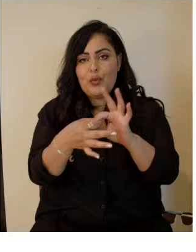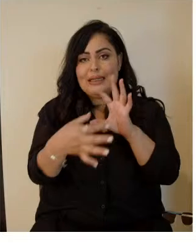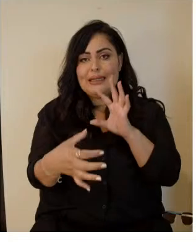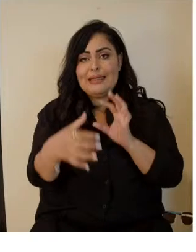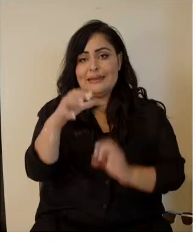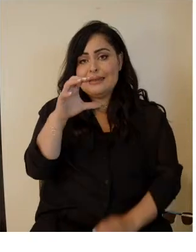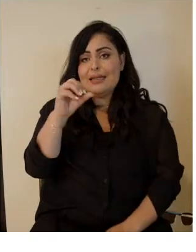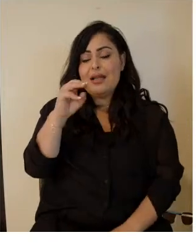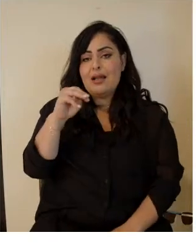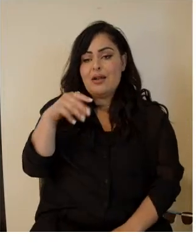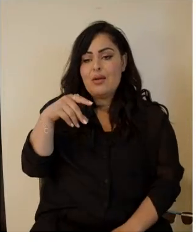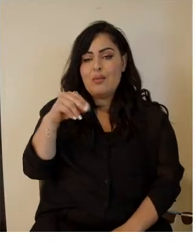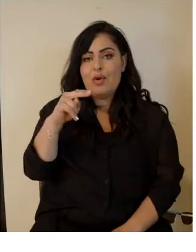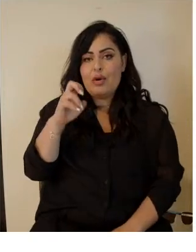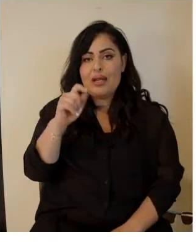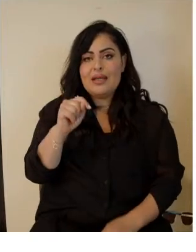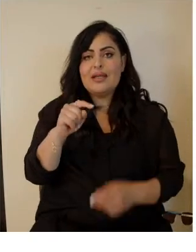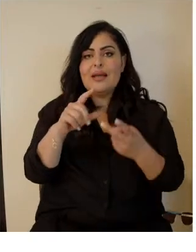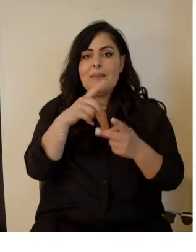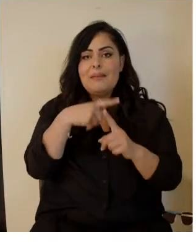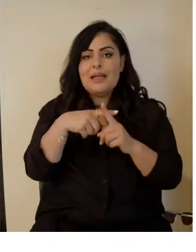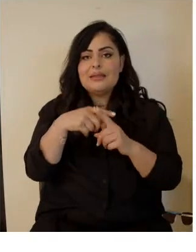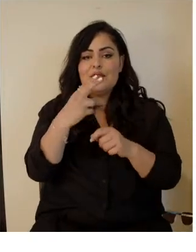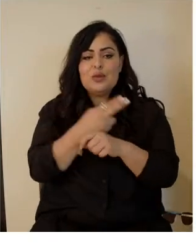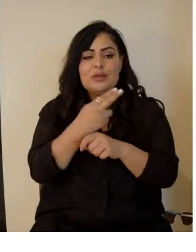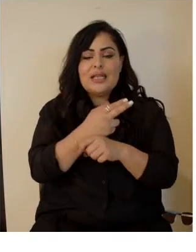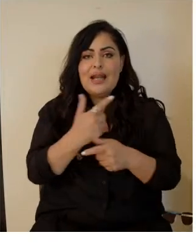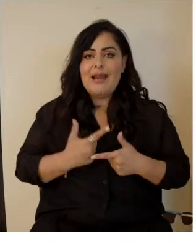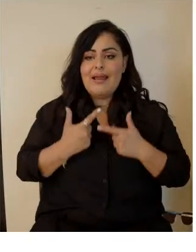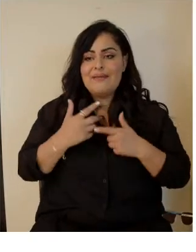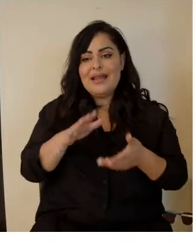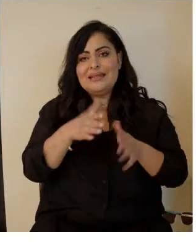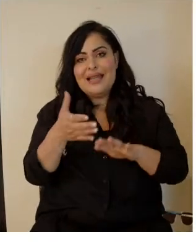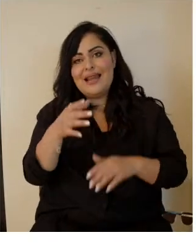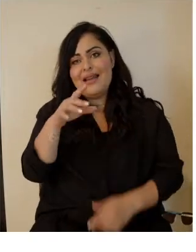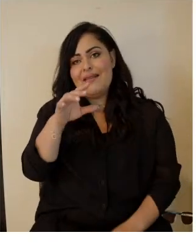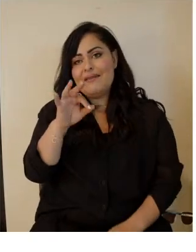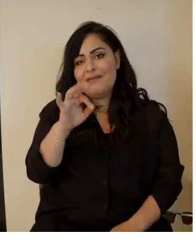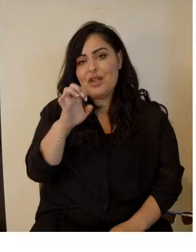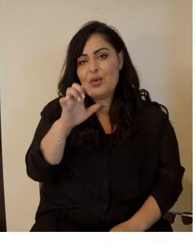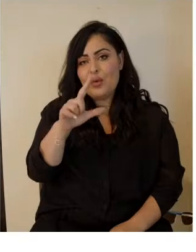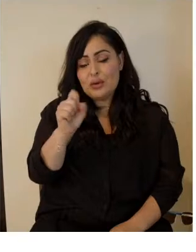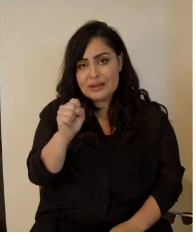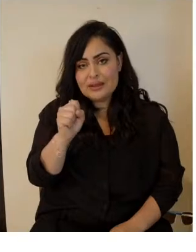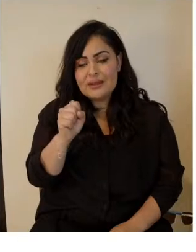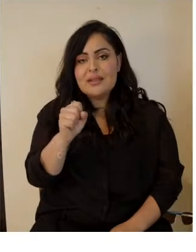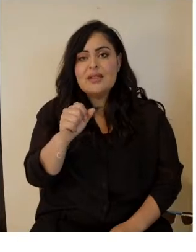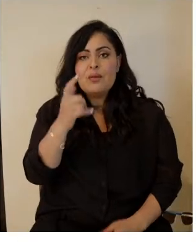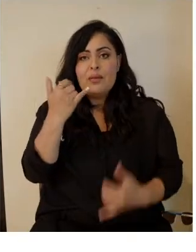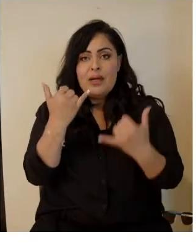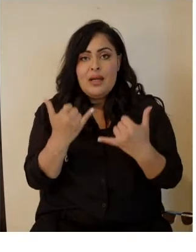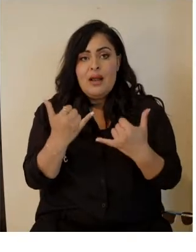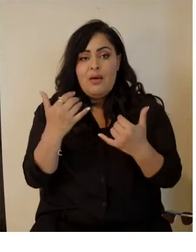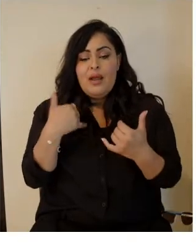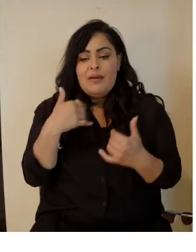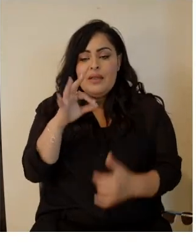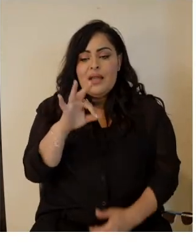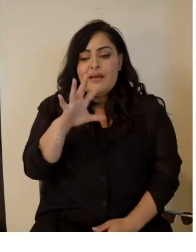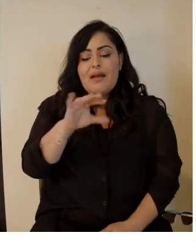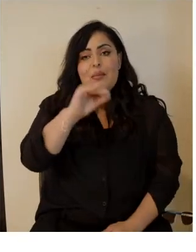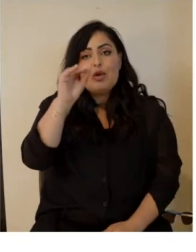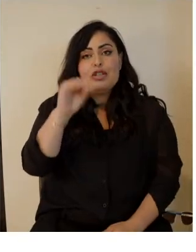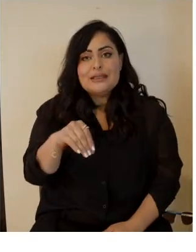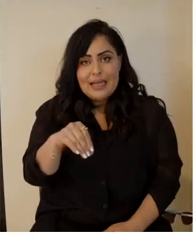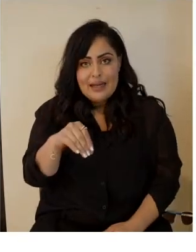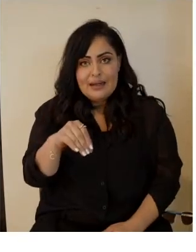It's a combination of live and dead fuels and their availability to burn Right now, we're sitting at the 95th percentile, so